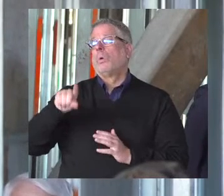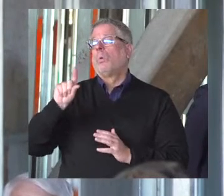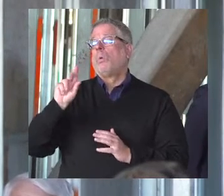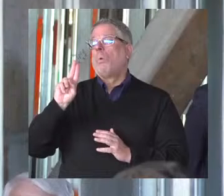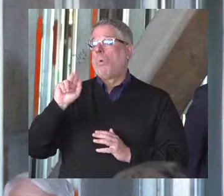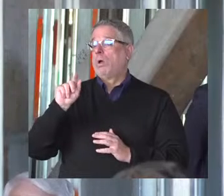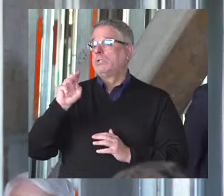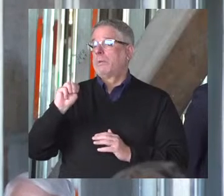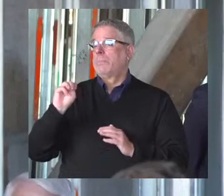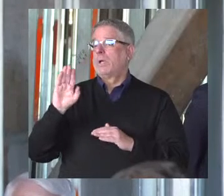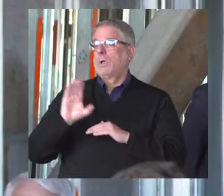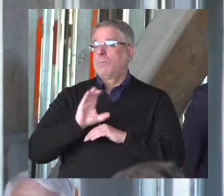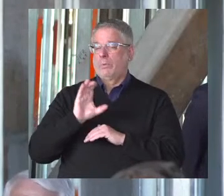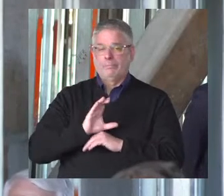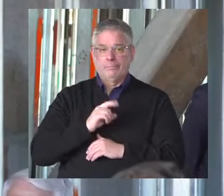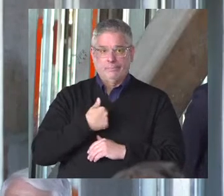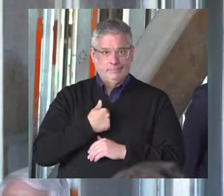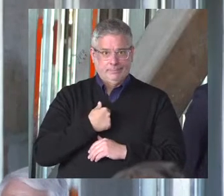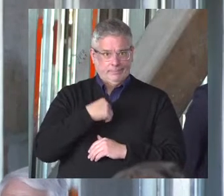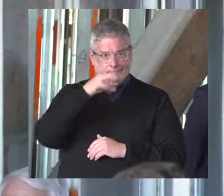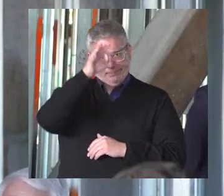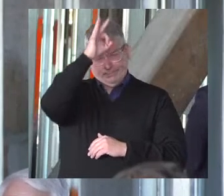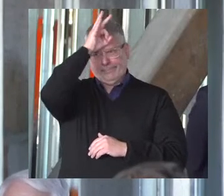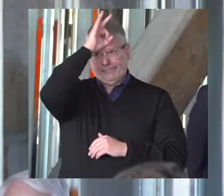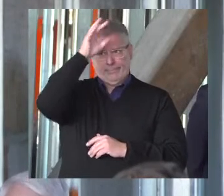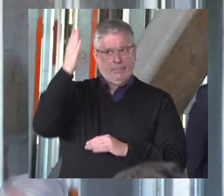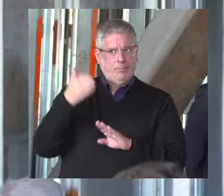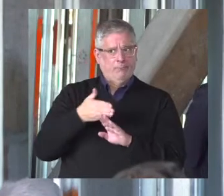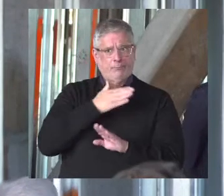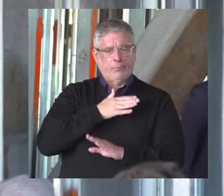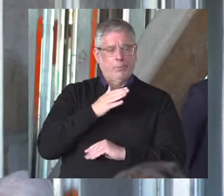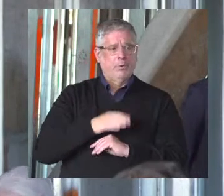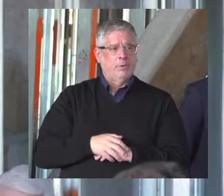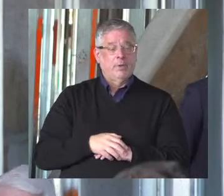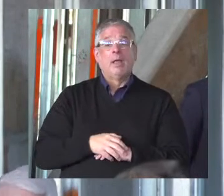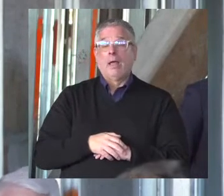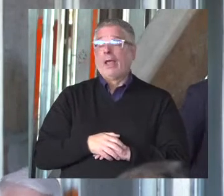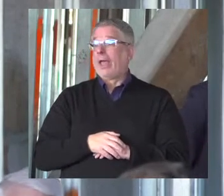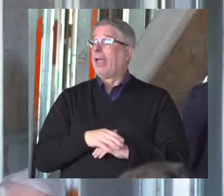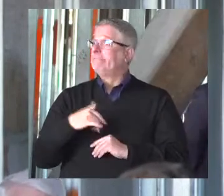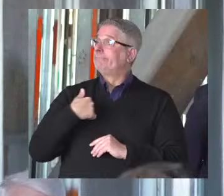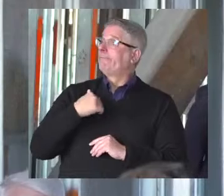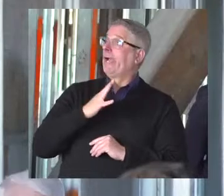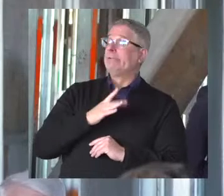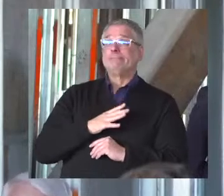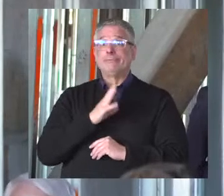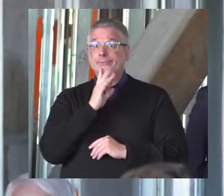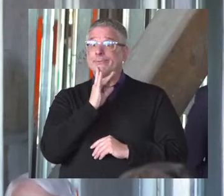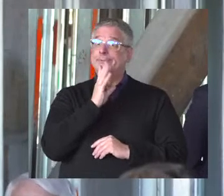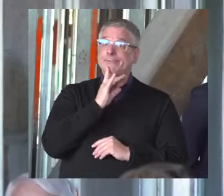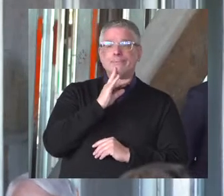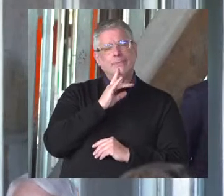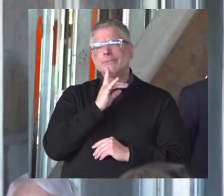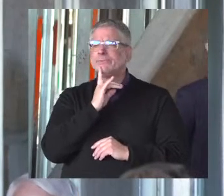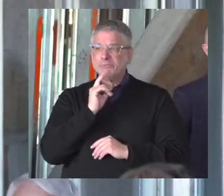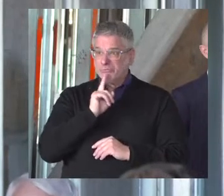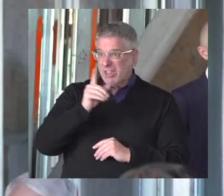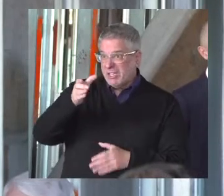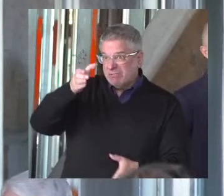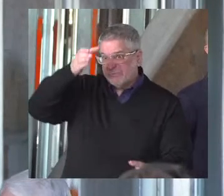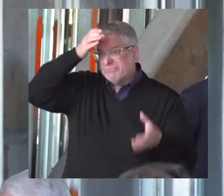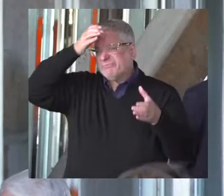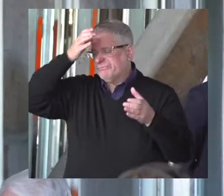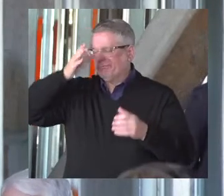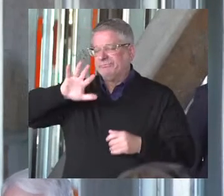because, let's just be candid. I didn't know a damn thing about it. I can act like I knew about it, but that's, let's have a